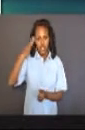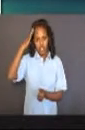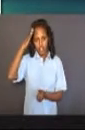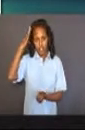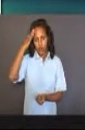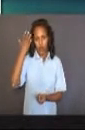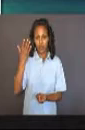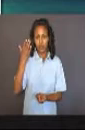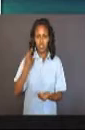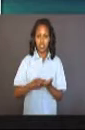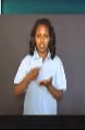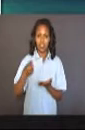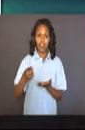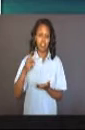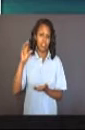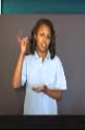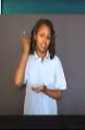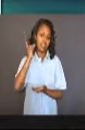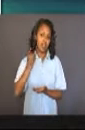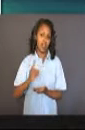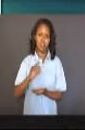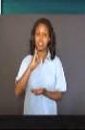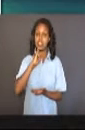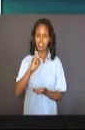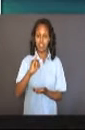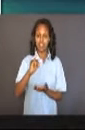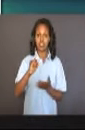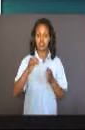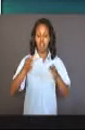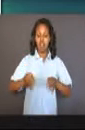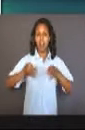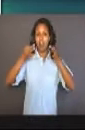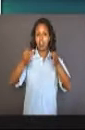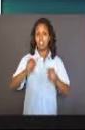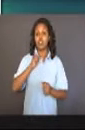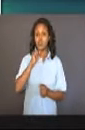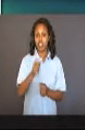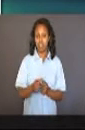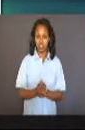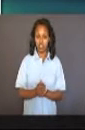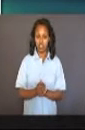know that diamond is an insulator.